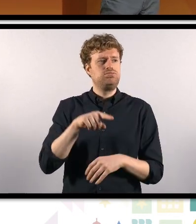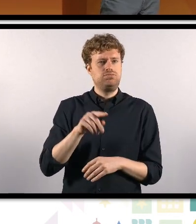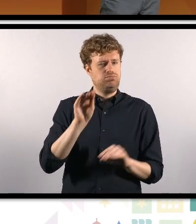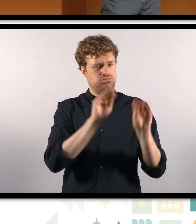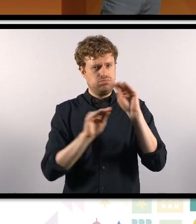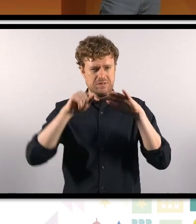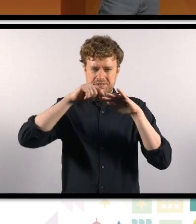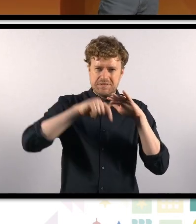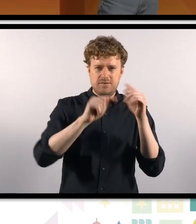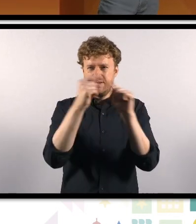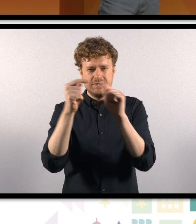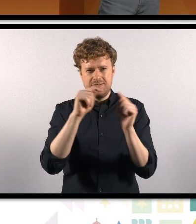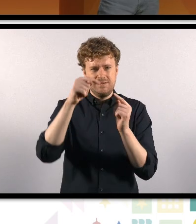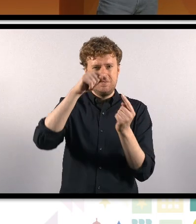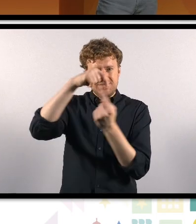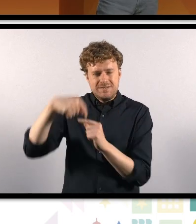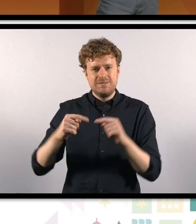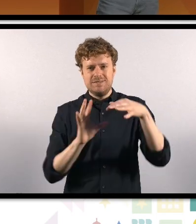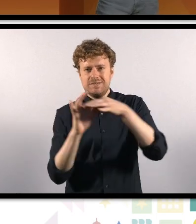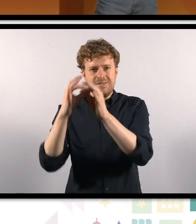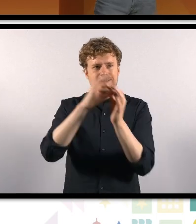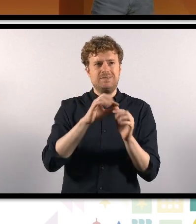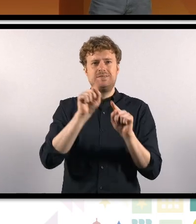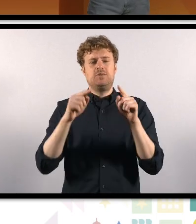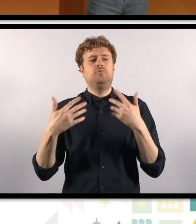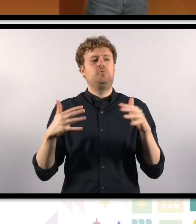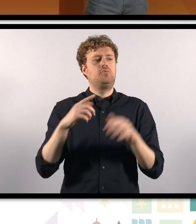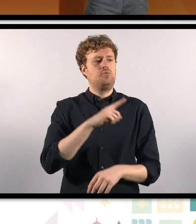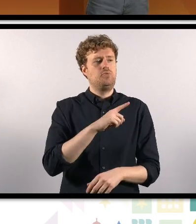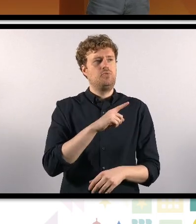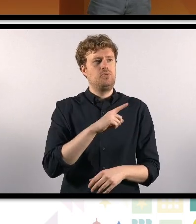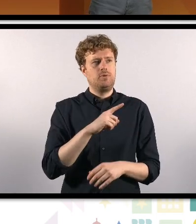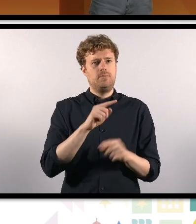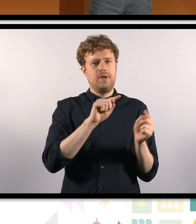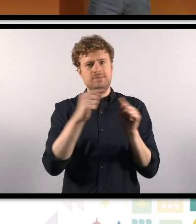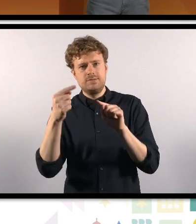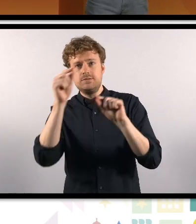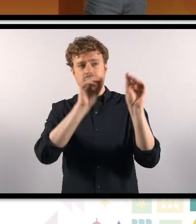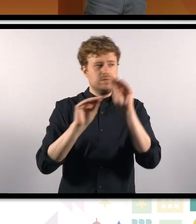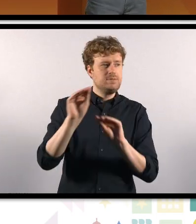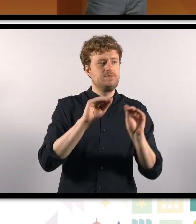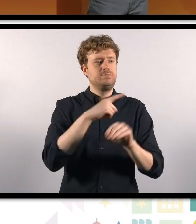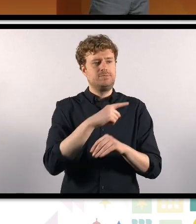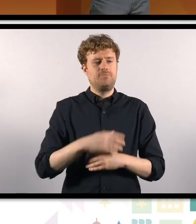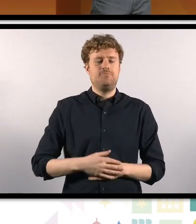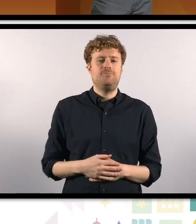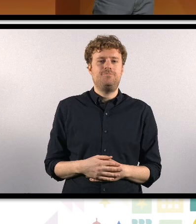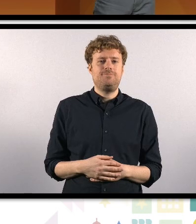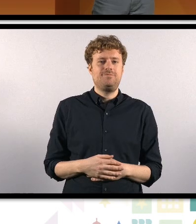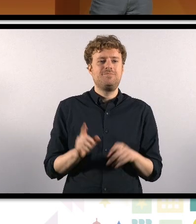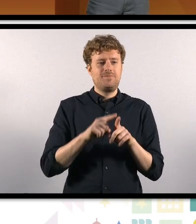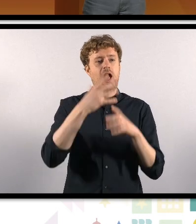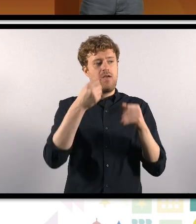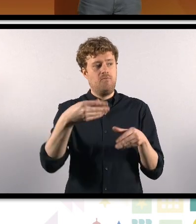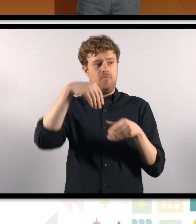then behind the scenes, we also have models that are running on Kubeflow and pipelines that are